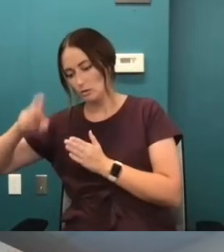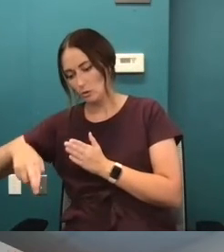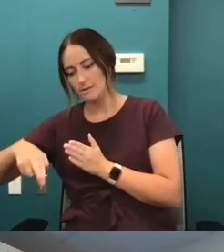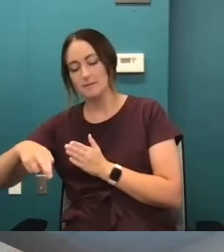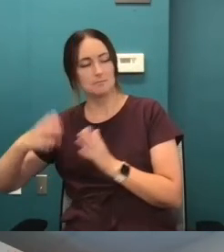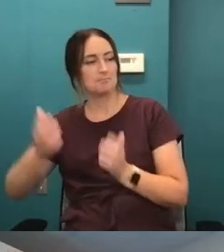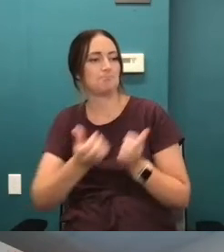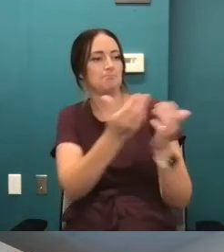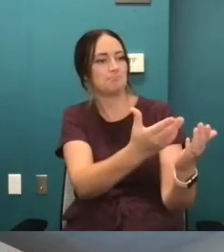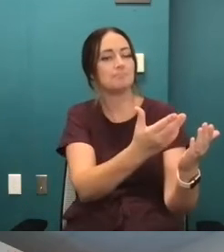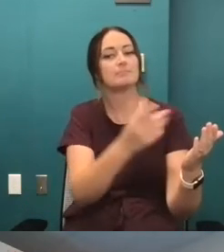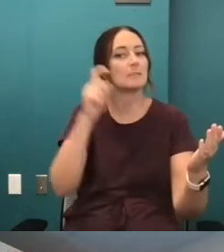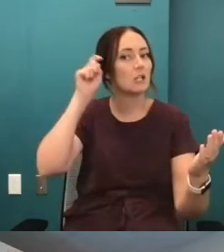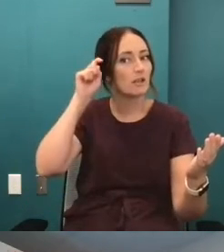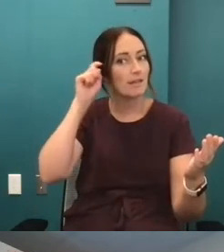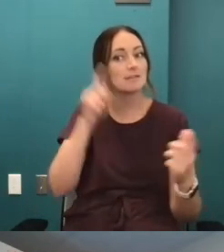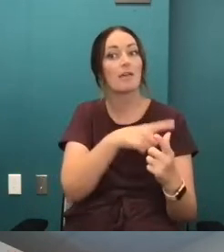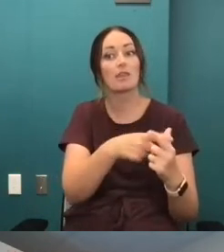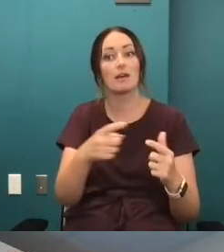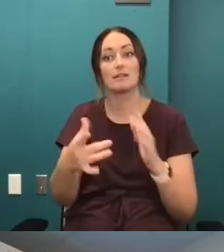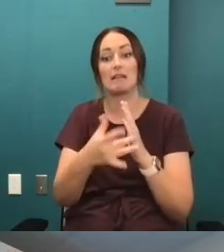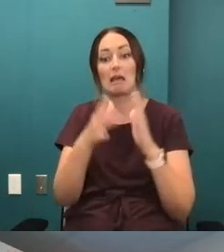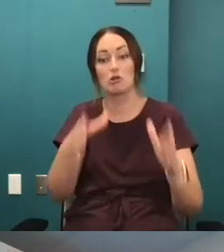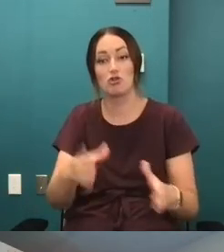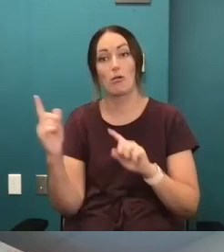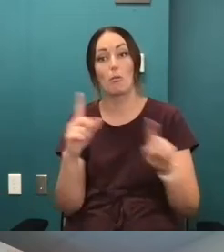out and fits the hearing aids.